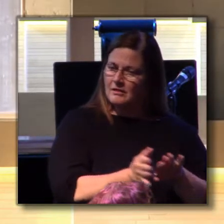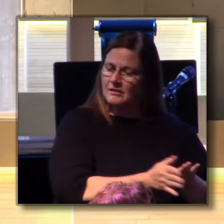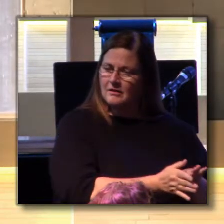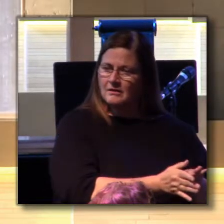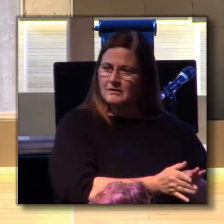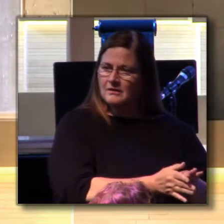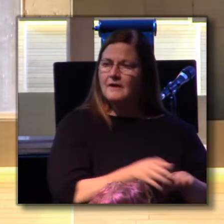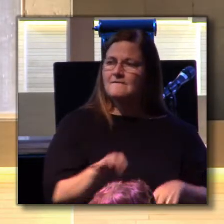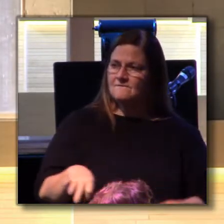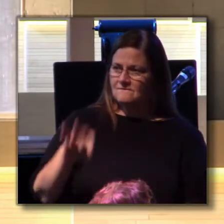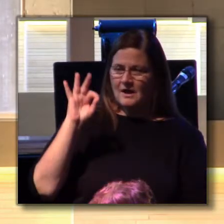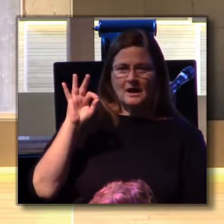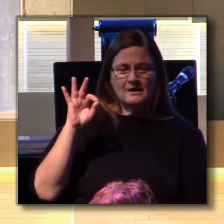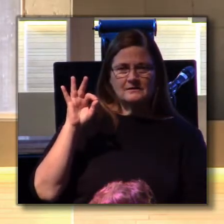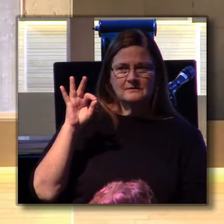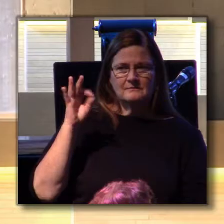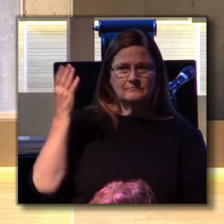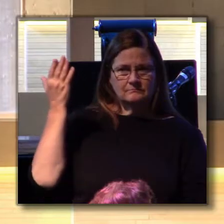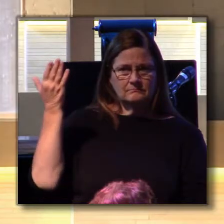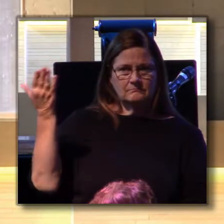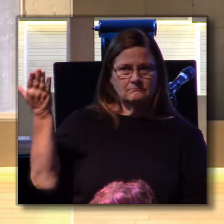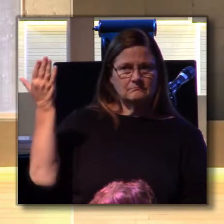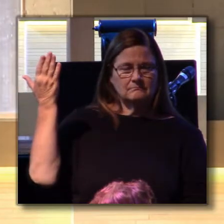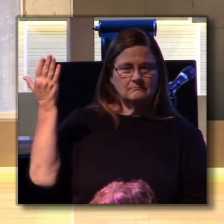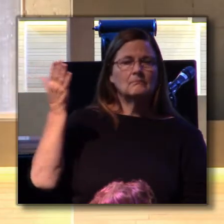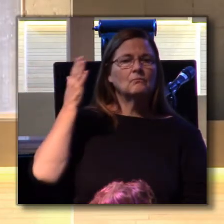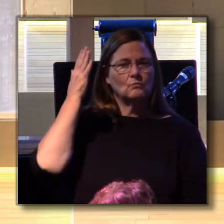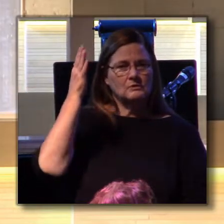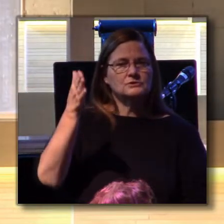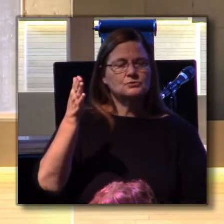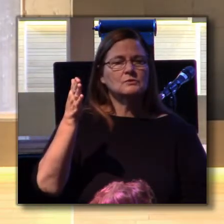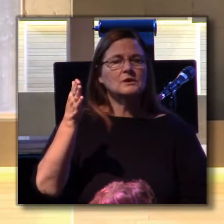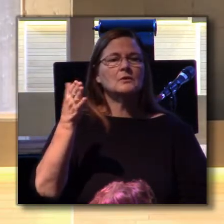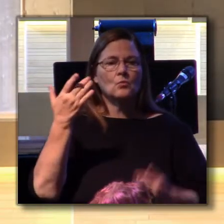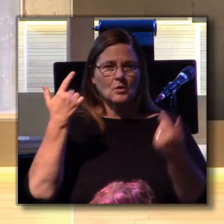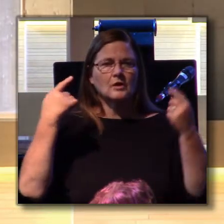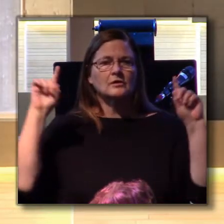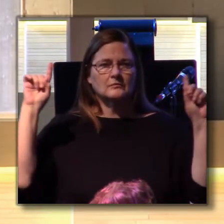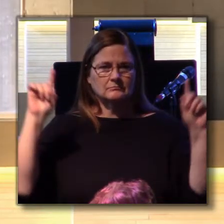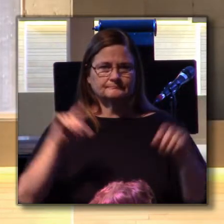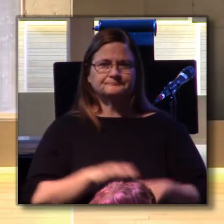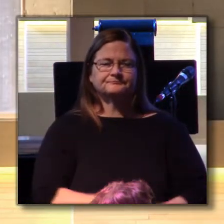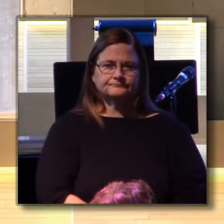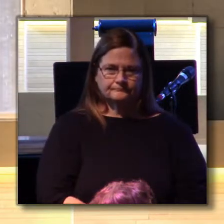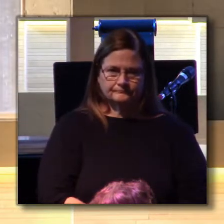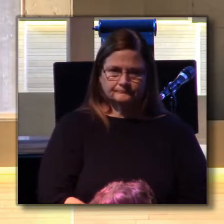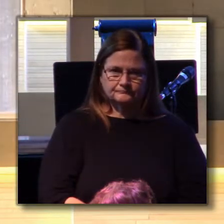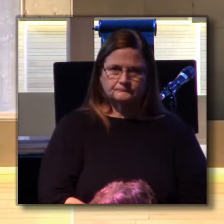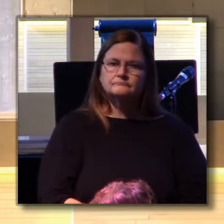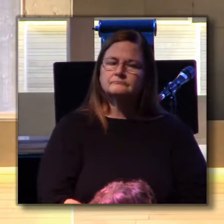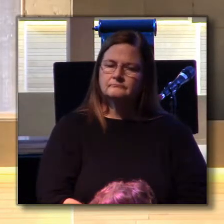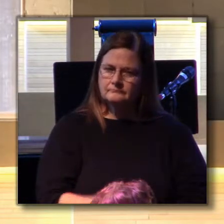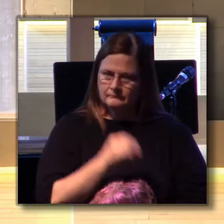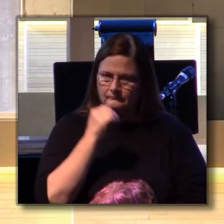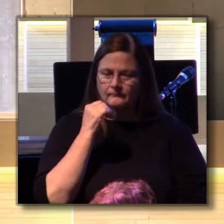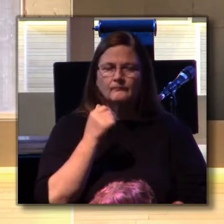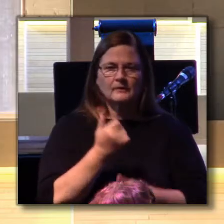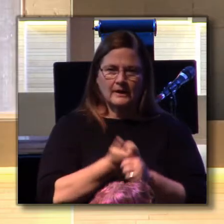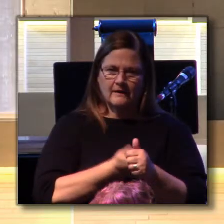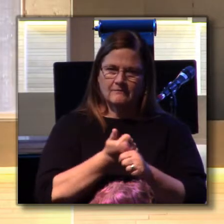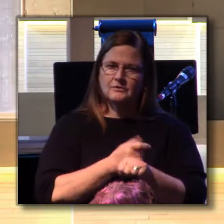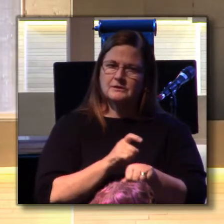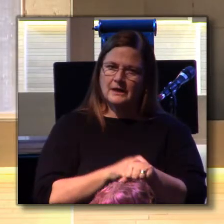find that which will work every time,